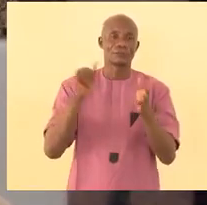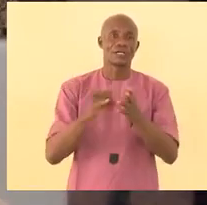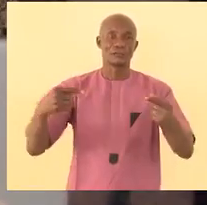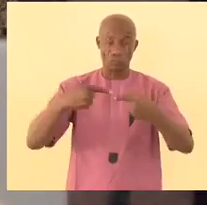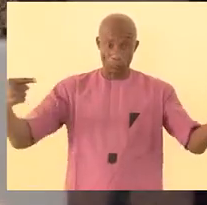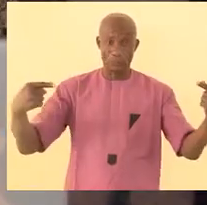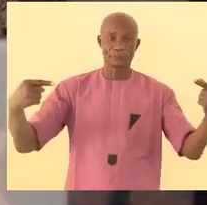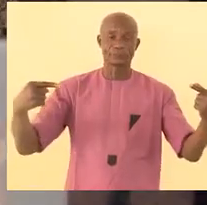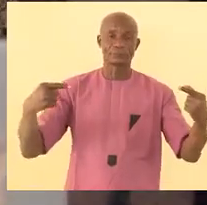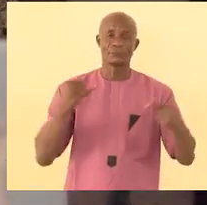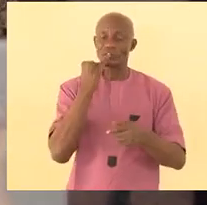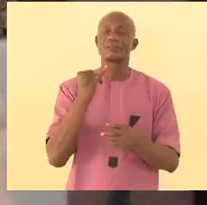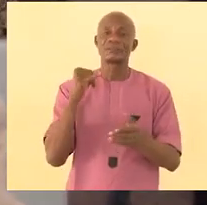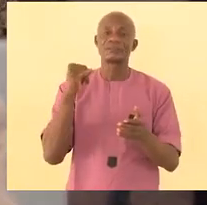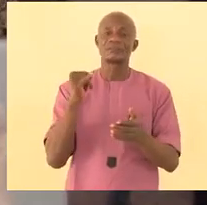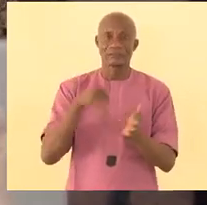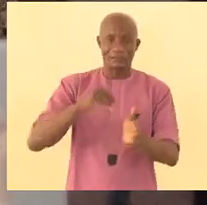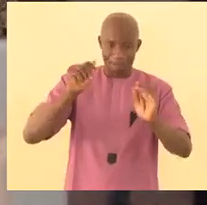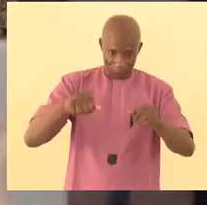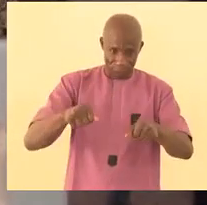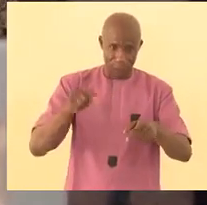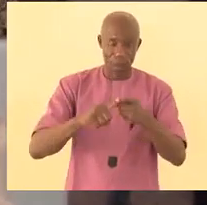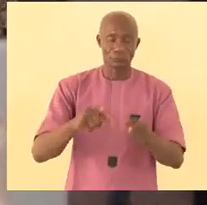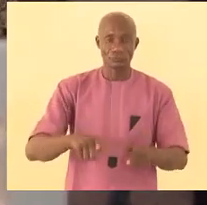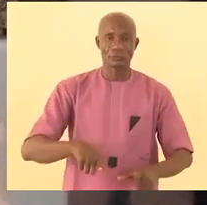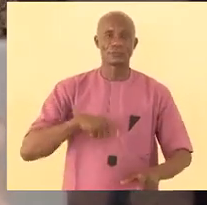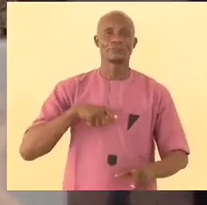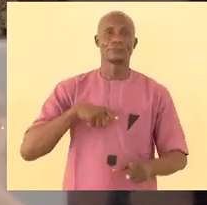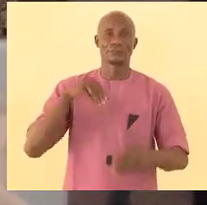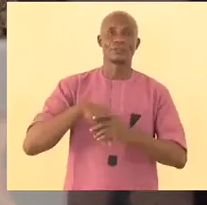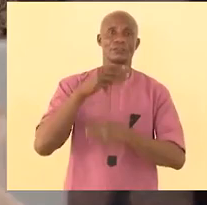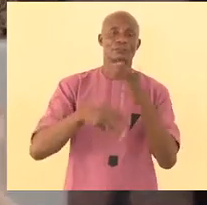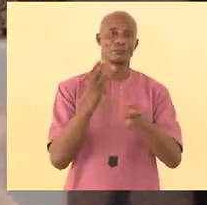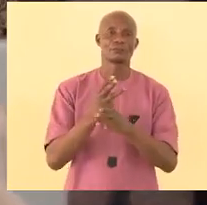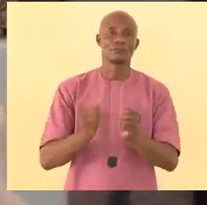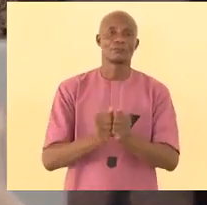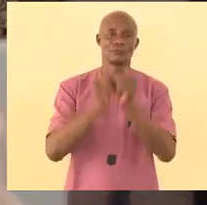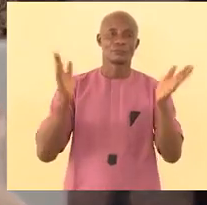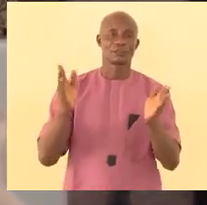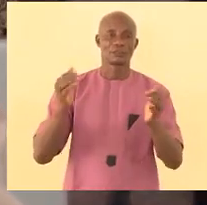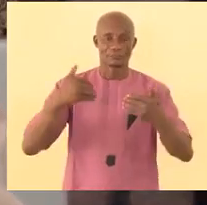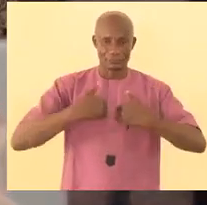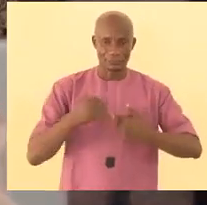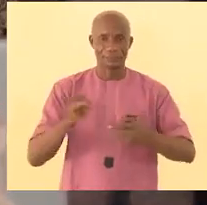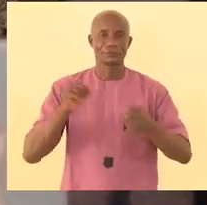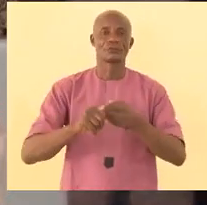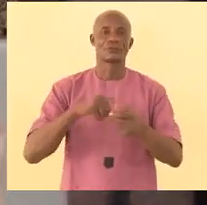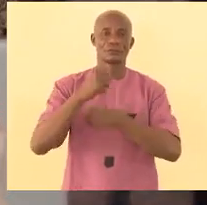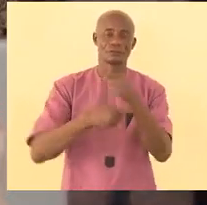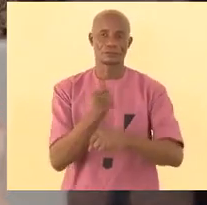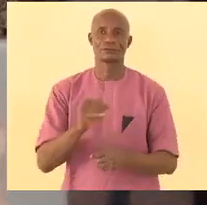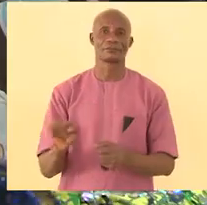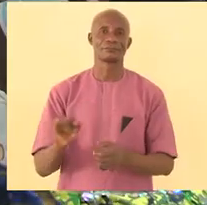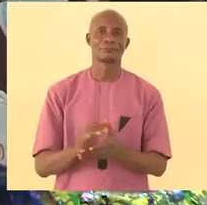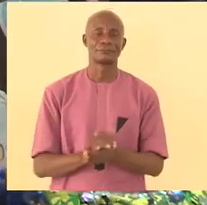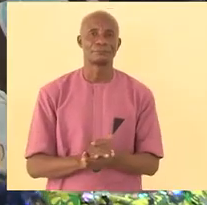values of God's kingdom? Now, is it possible to live those values of God's kingdom in a world without having to suffer? The